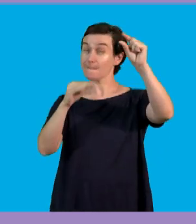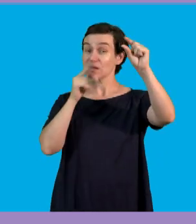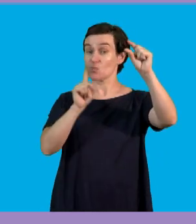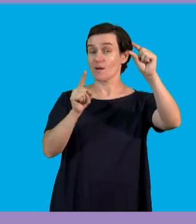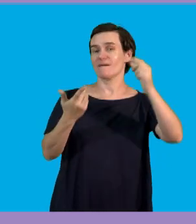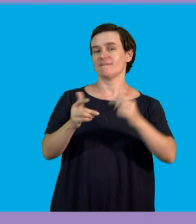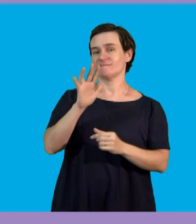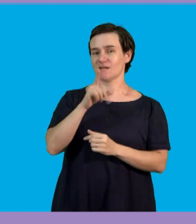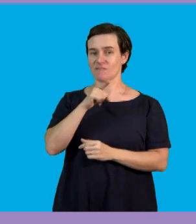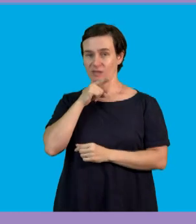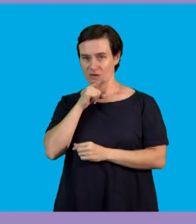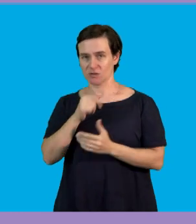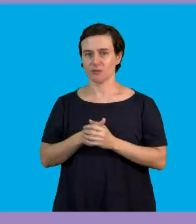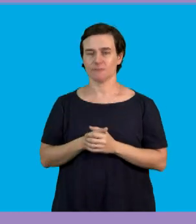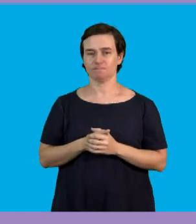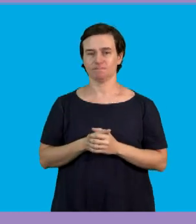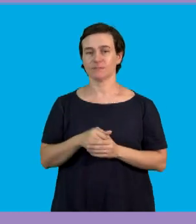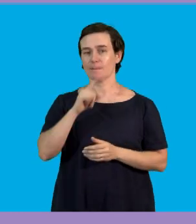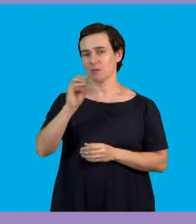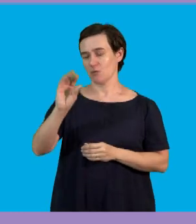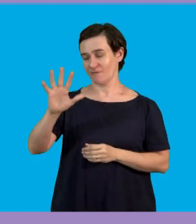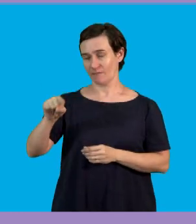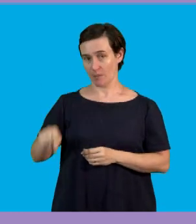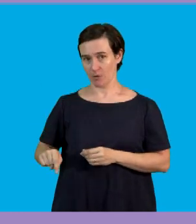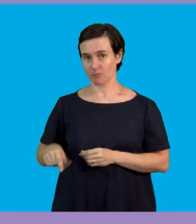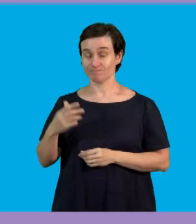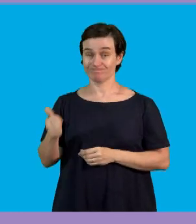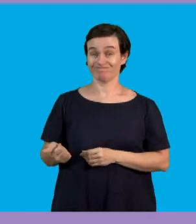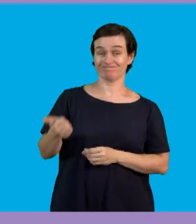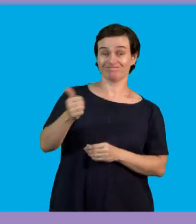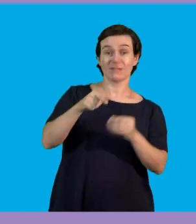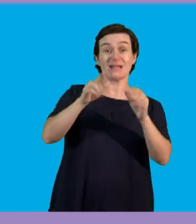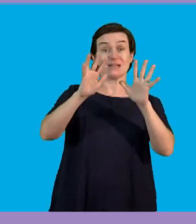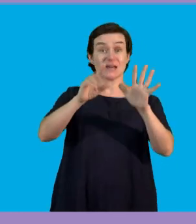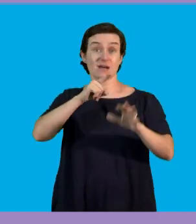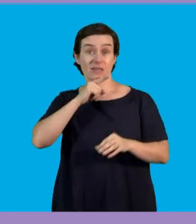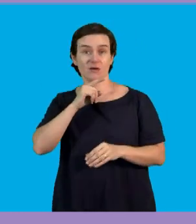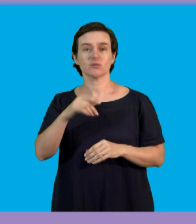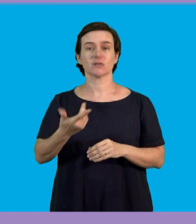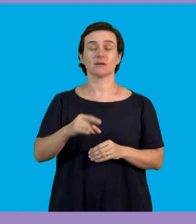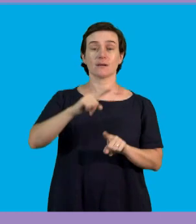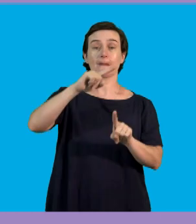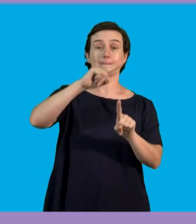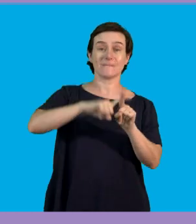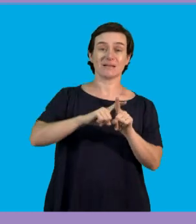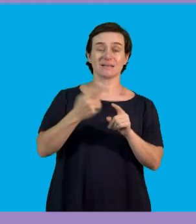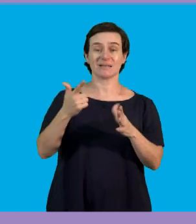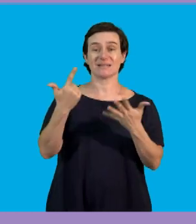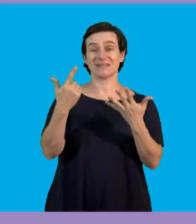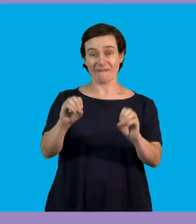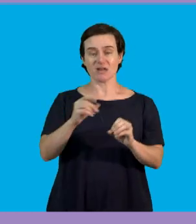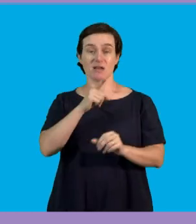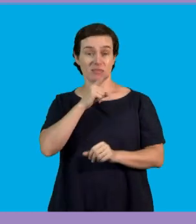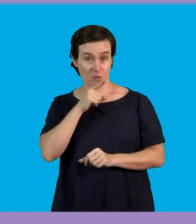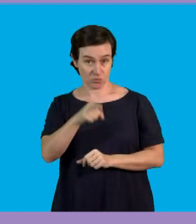us 5,000. And then we have a 10,000 plus a 70,000. And that gives